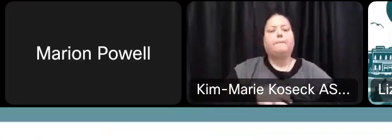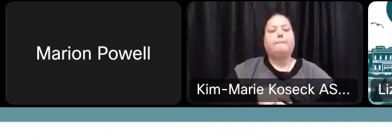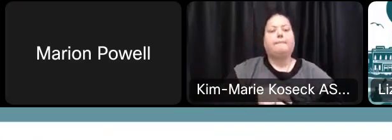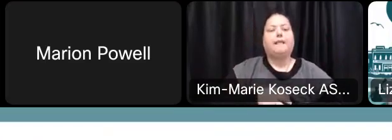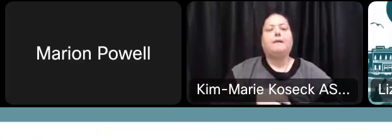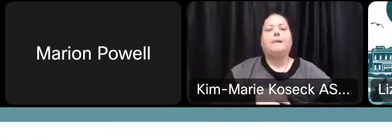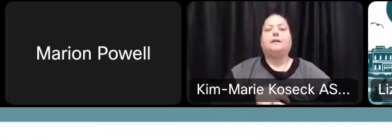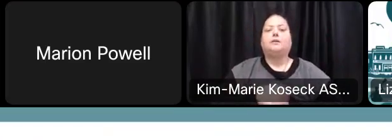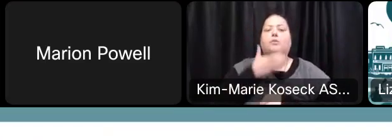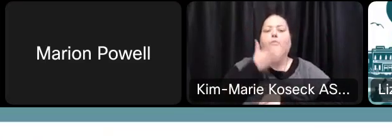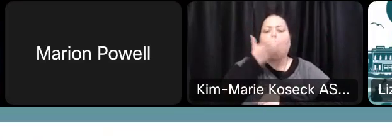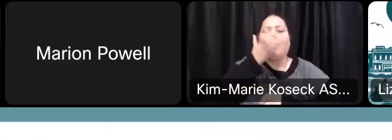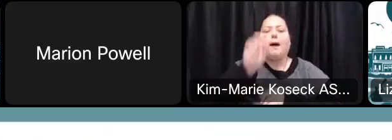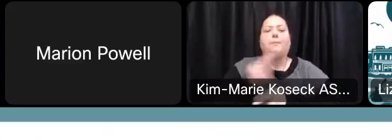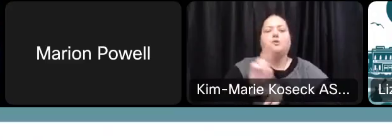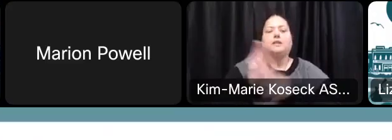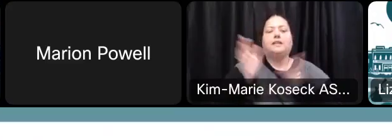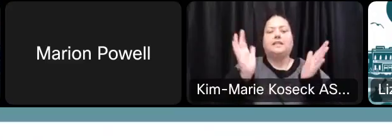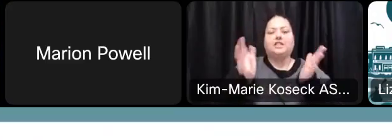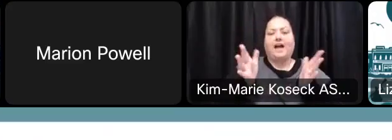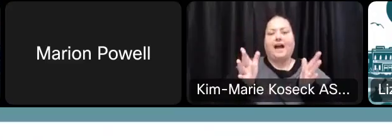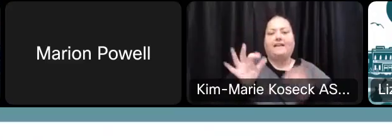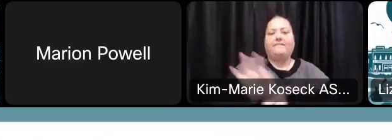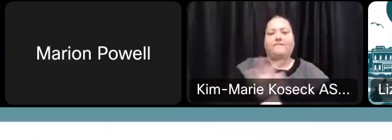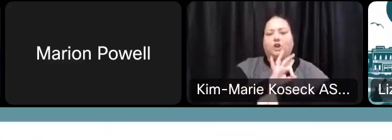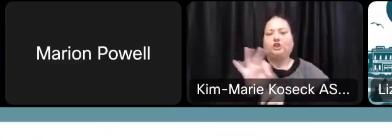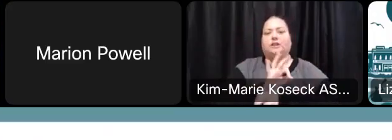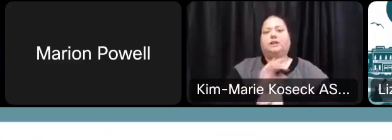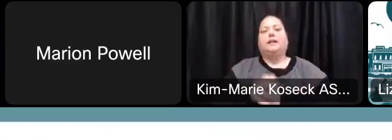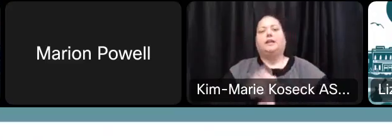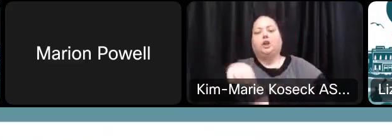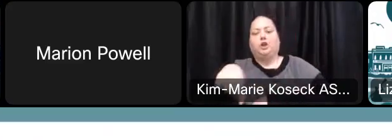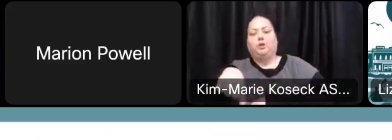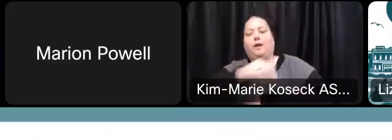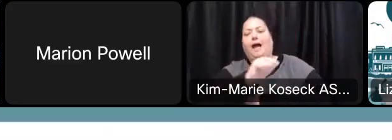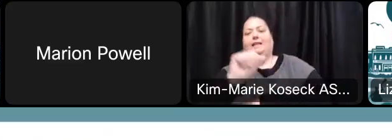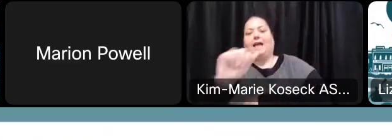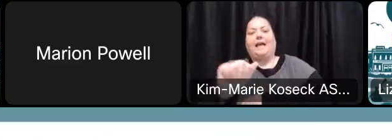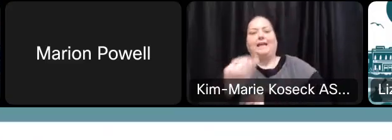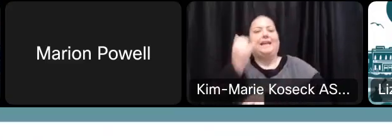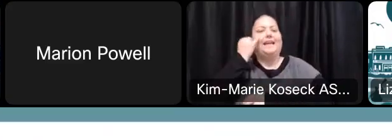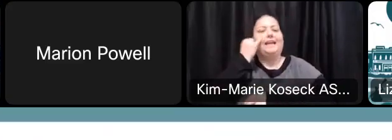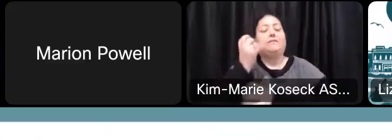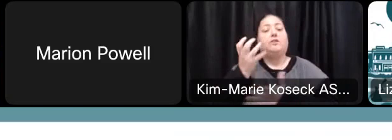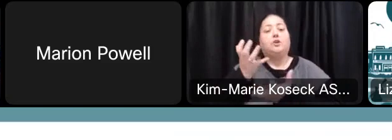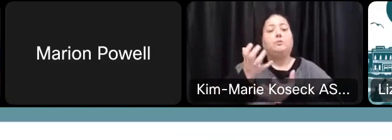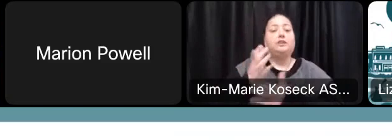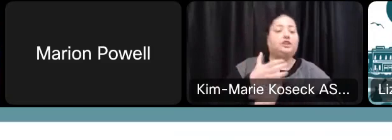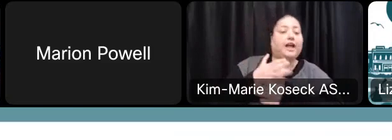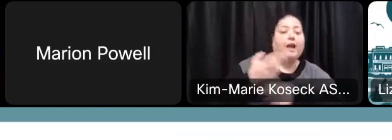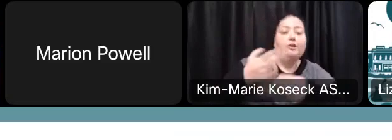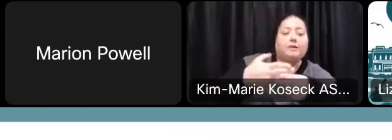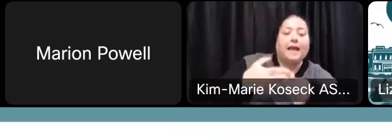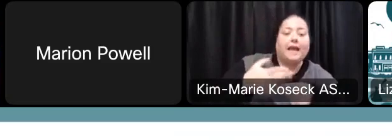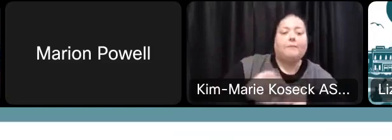To warm up, utilizing the chat function and the Q&A function, we would love it if you wanted to share your name,